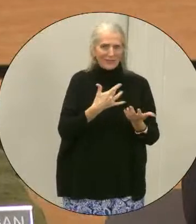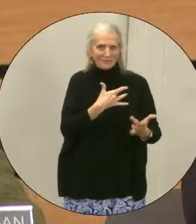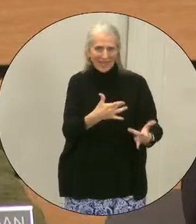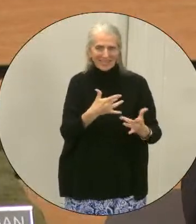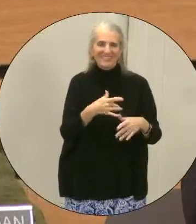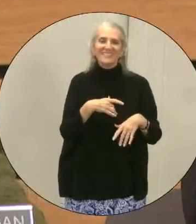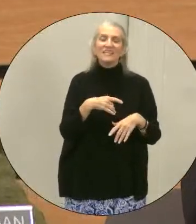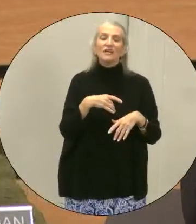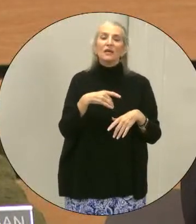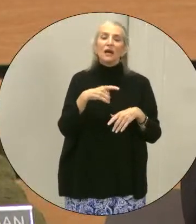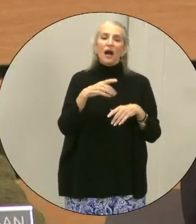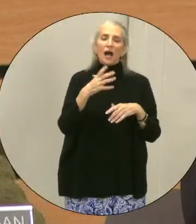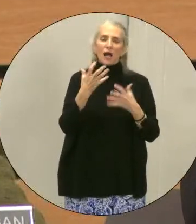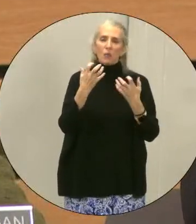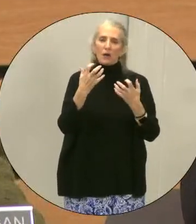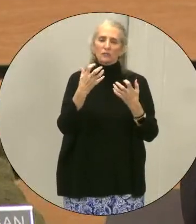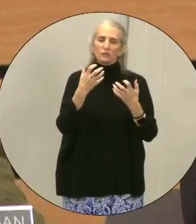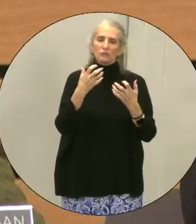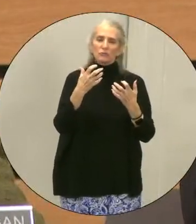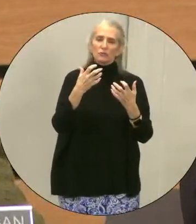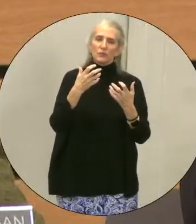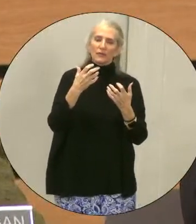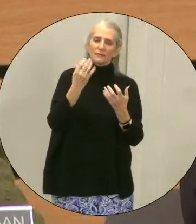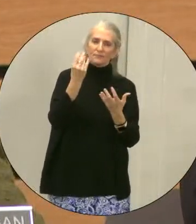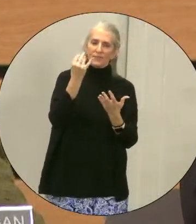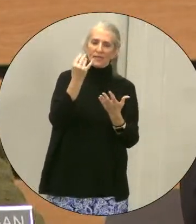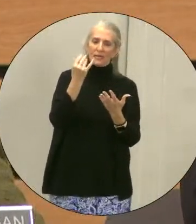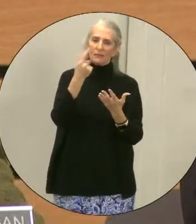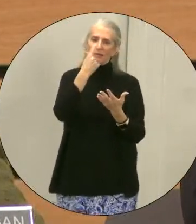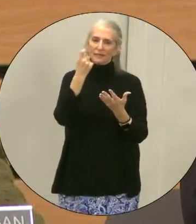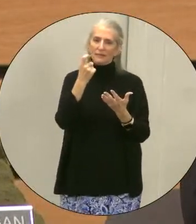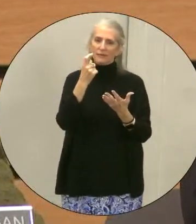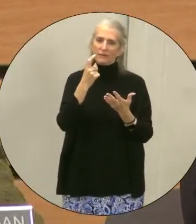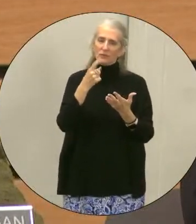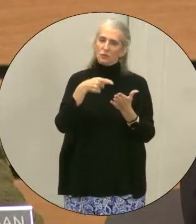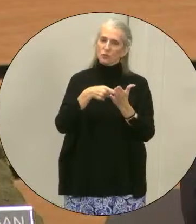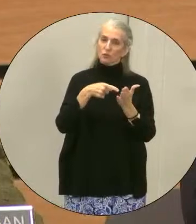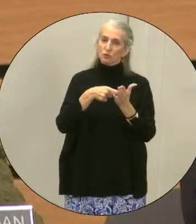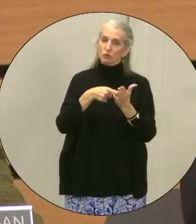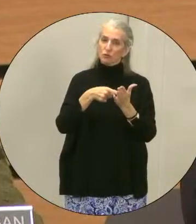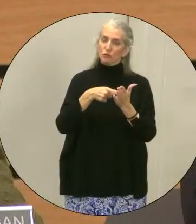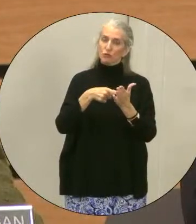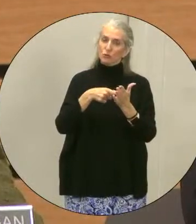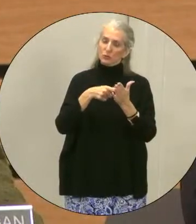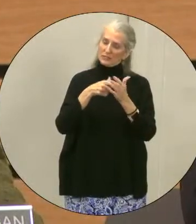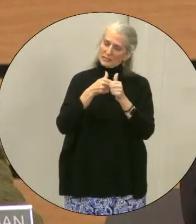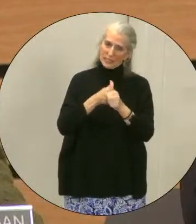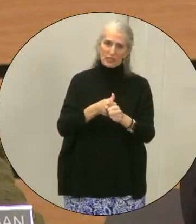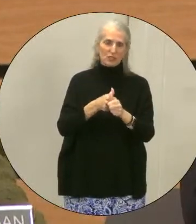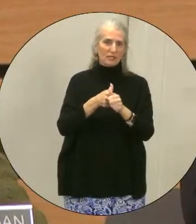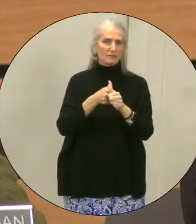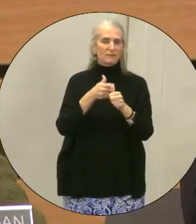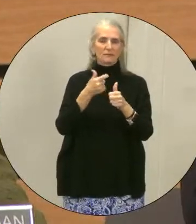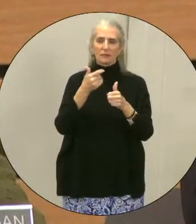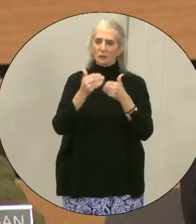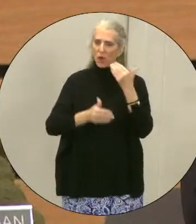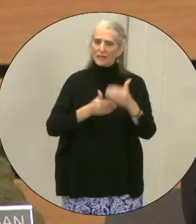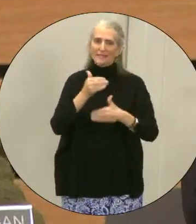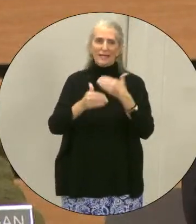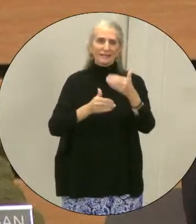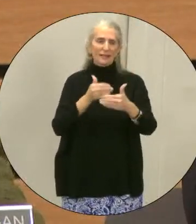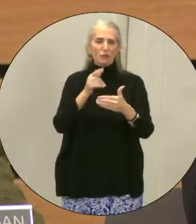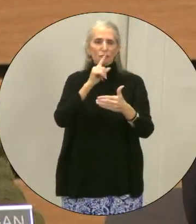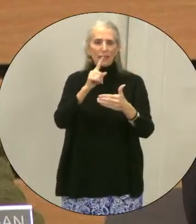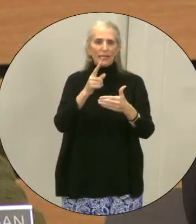want to thank HYA because of the due diligence, and it was a year-long process. Their patience, they really engaged